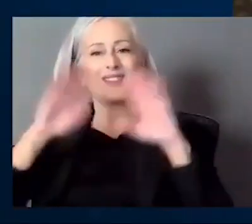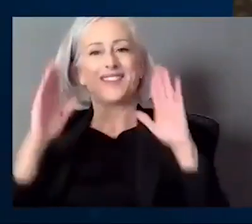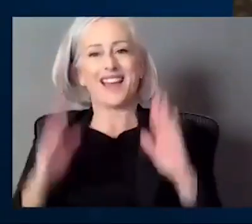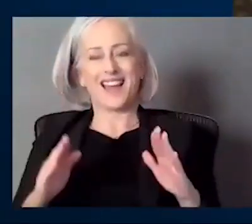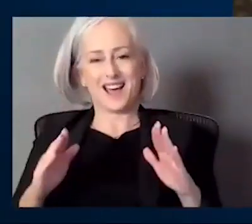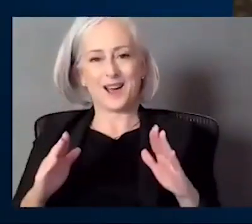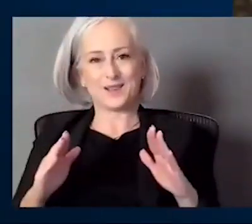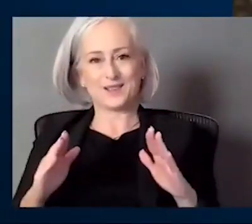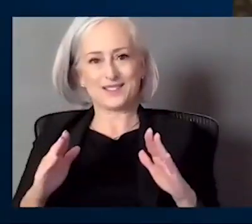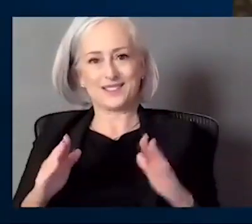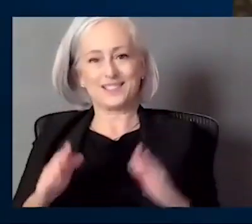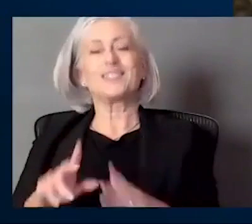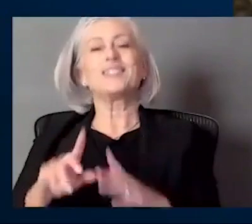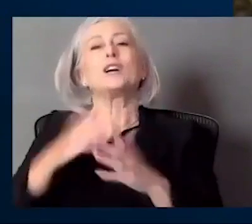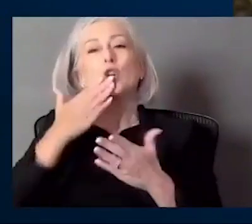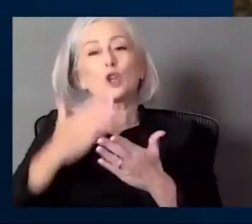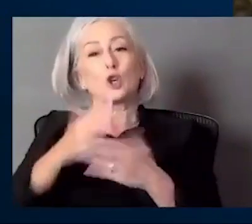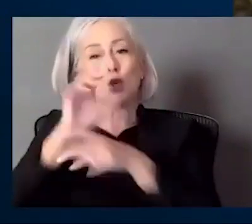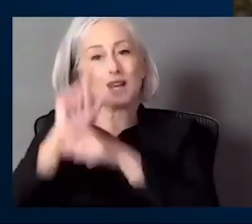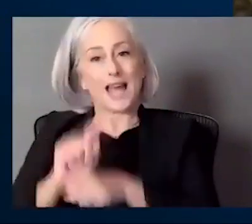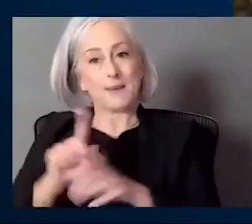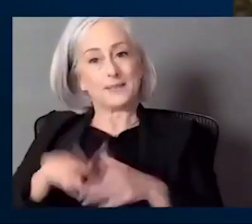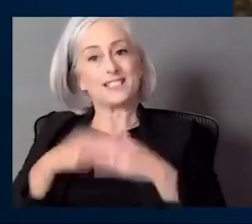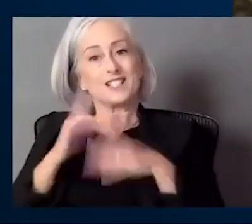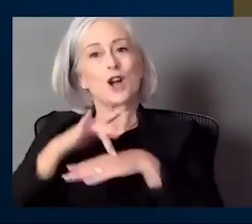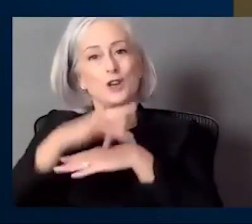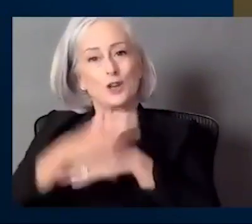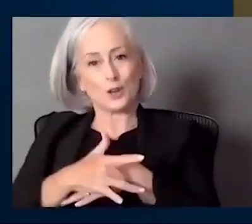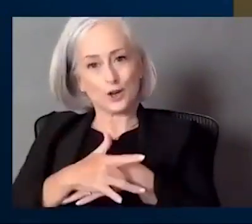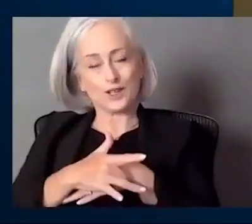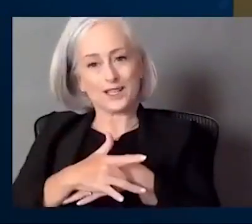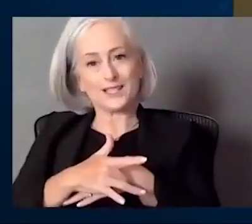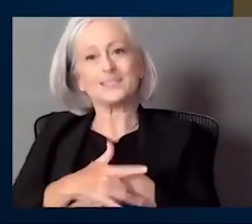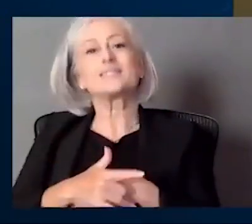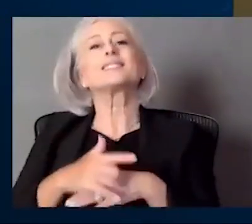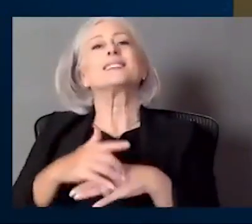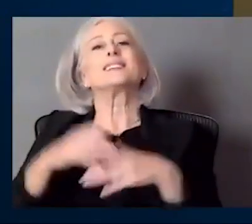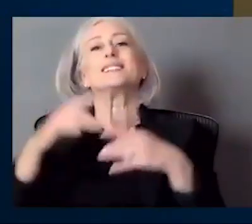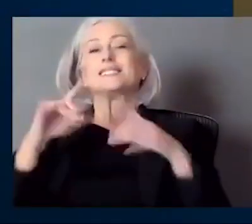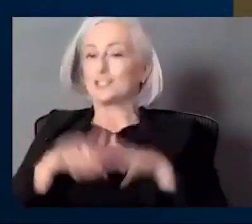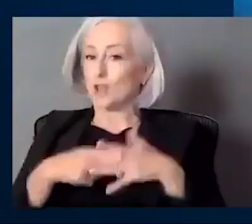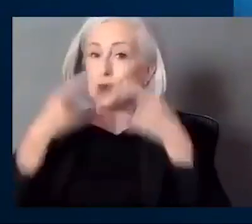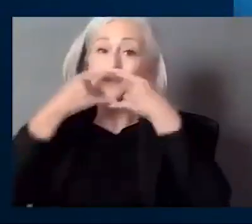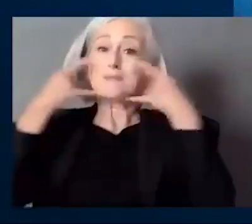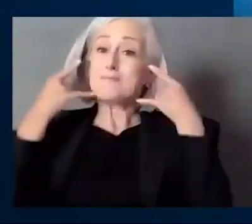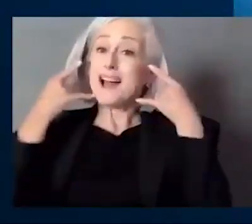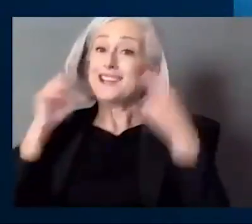early, so get your rest and start wearing a mask. Sunny says,